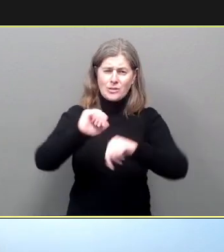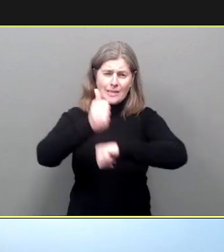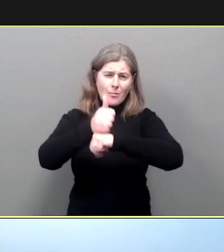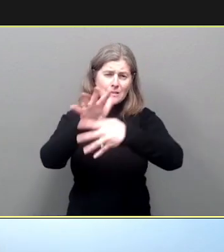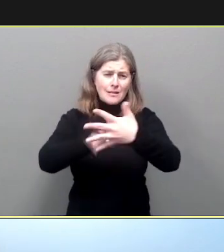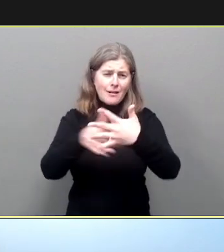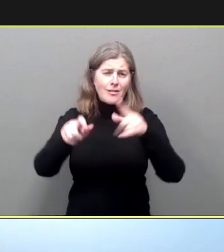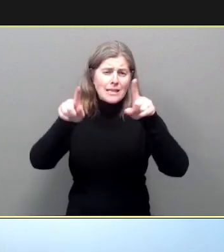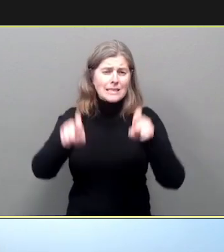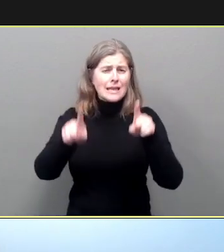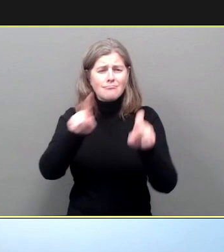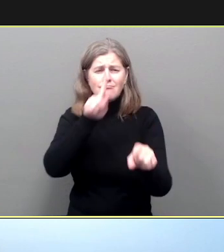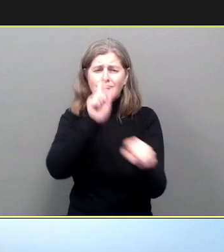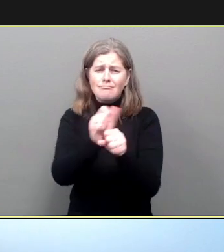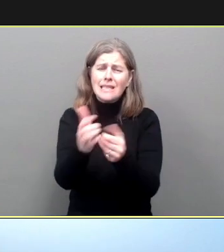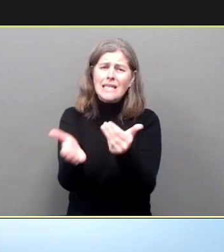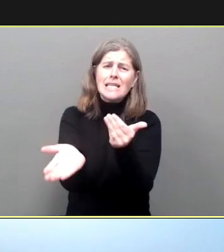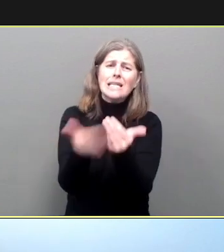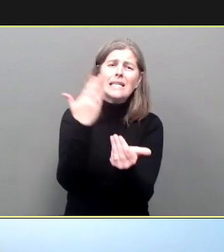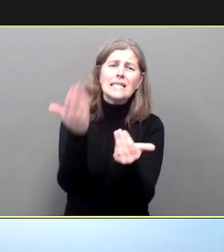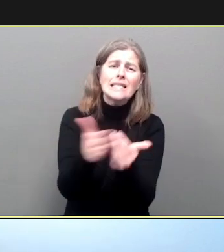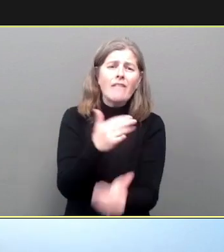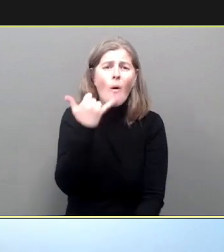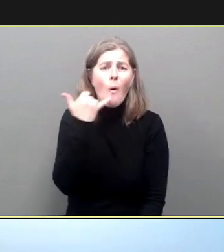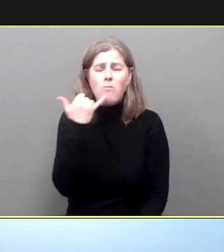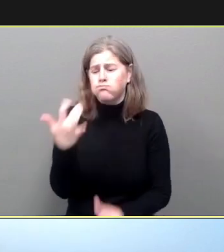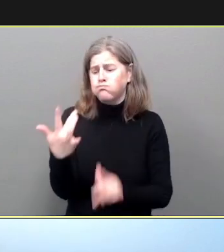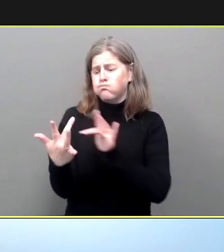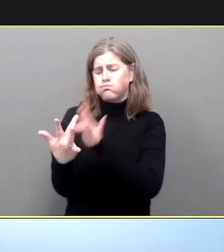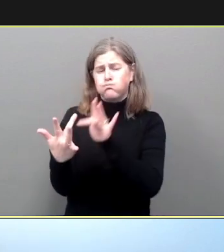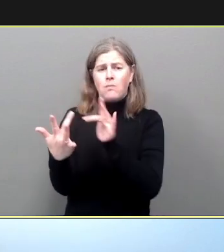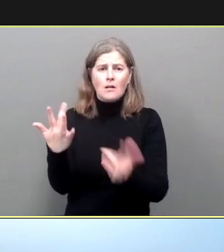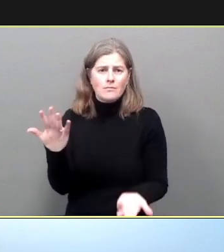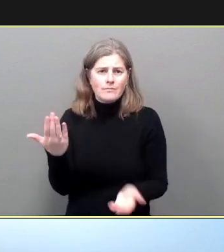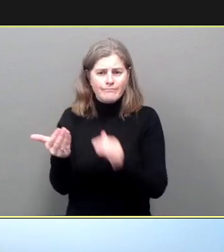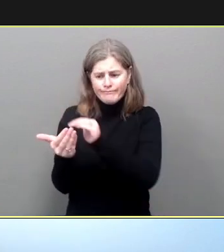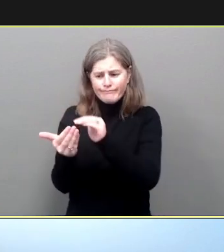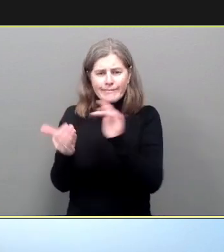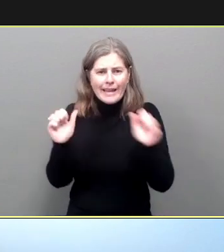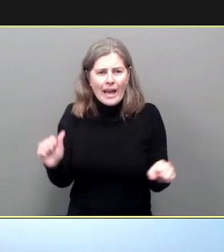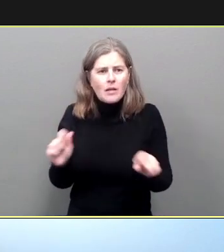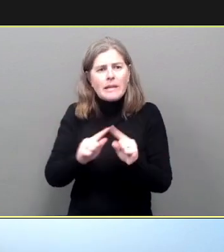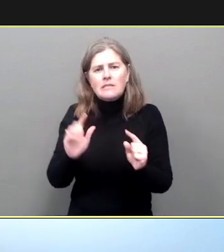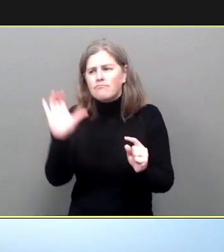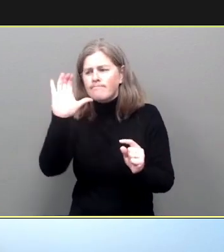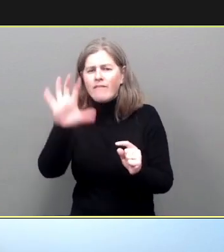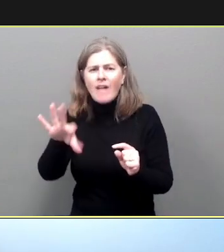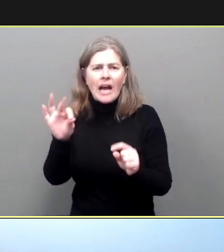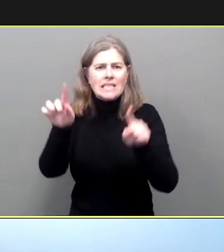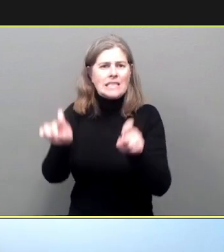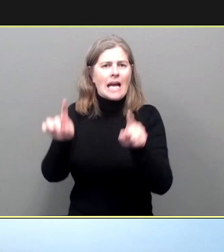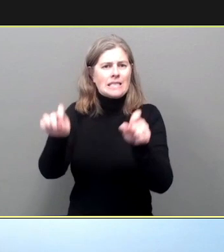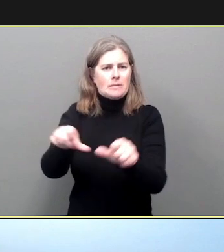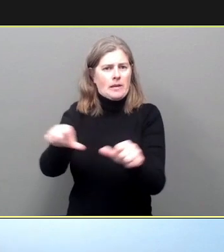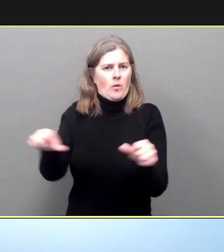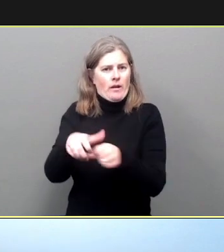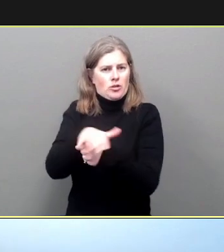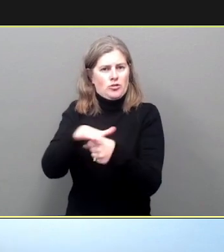from your computer or phone is easy. So please seek out a test site